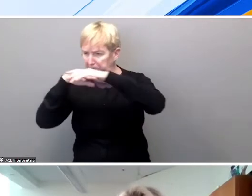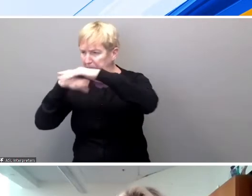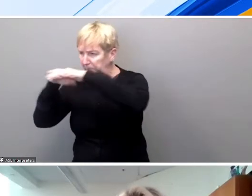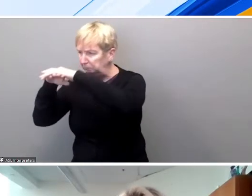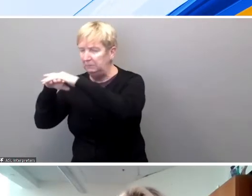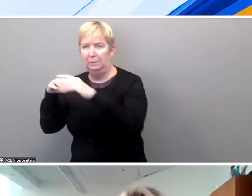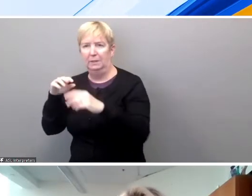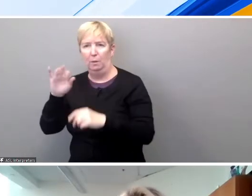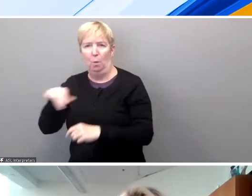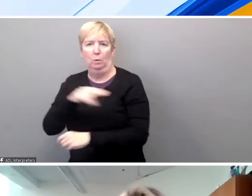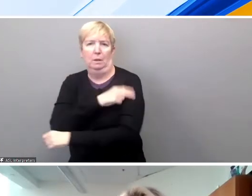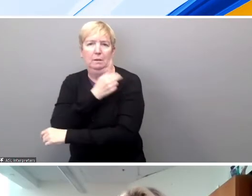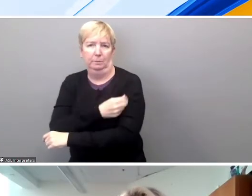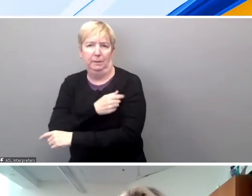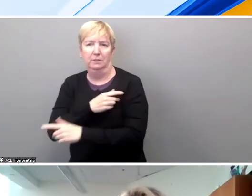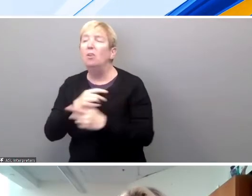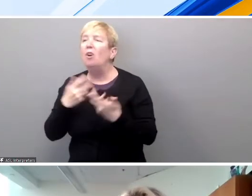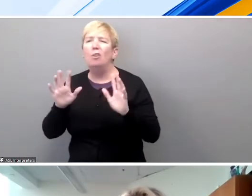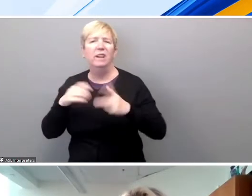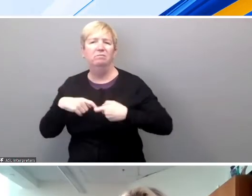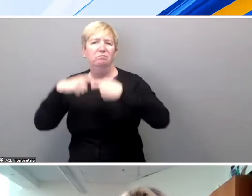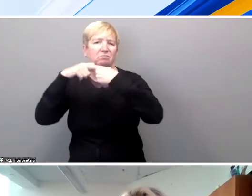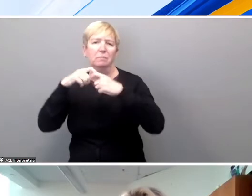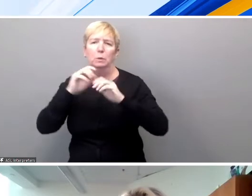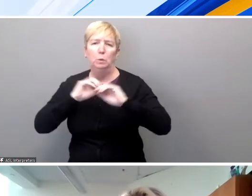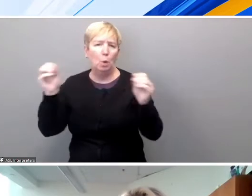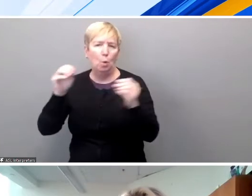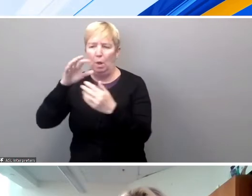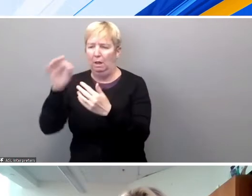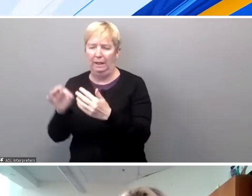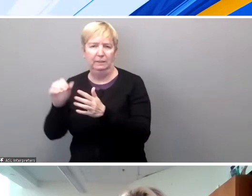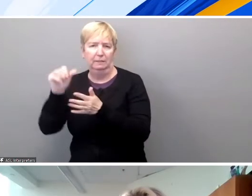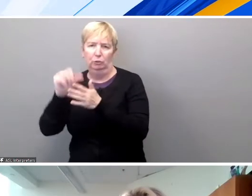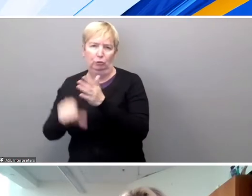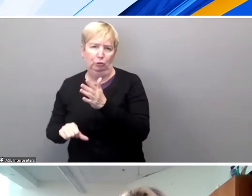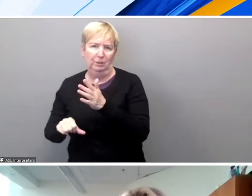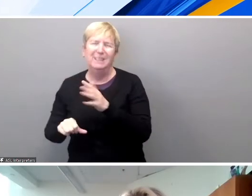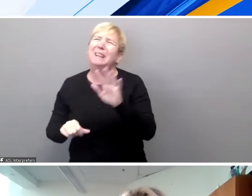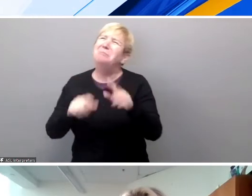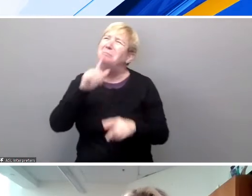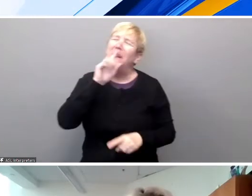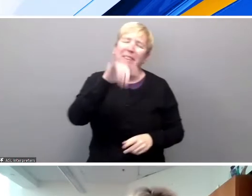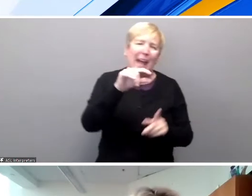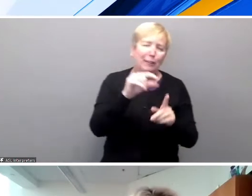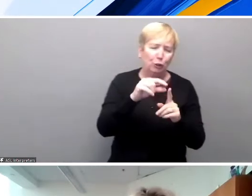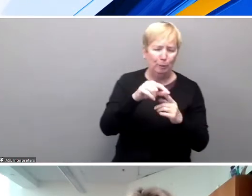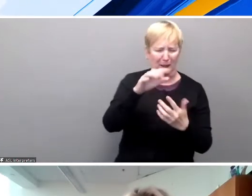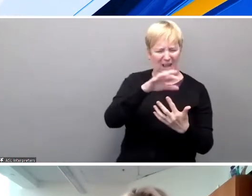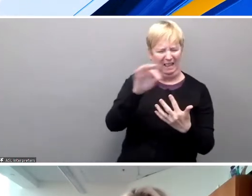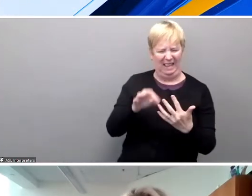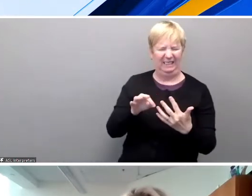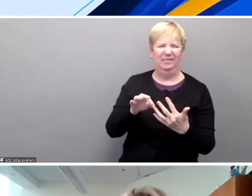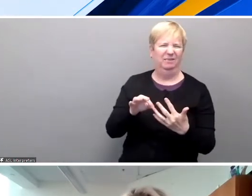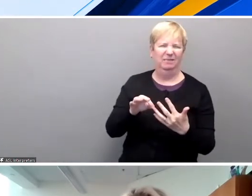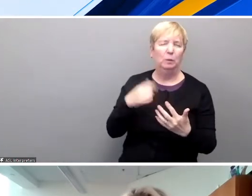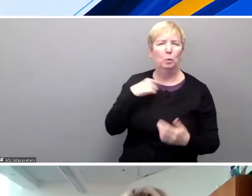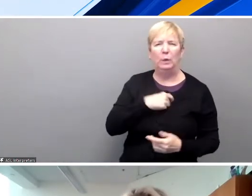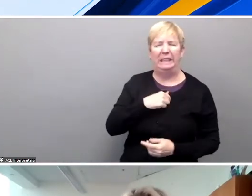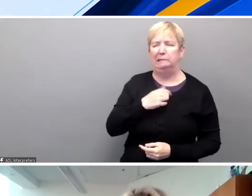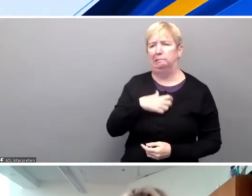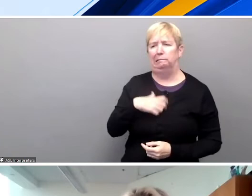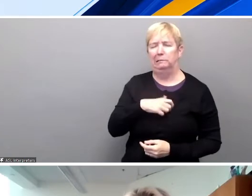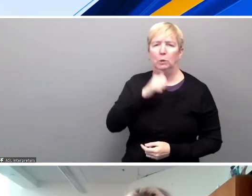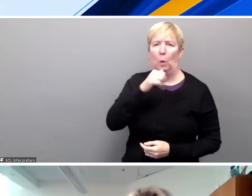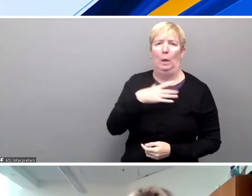no elective procedures are being done. We don't like the term elective procedures also, and I fell for